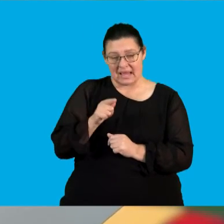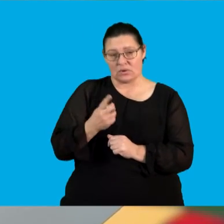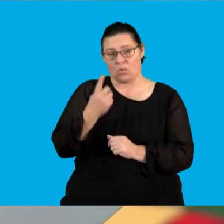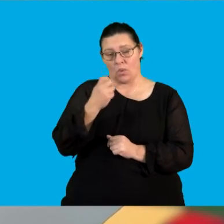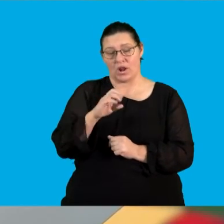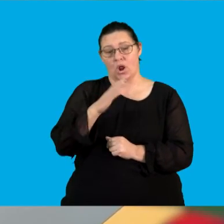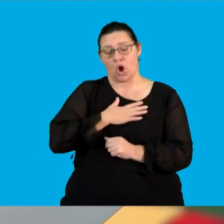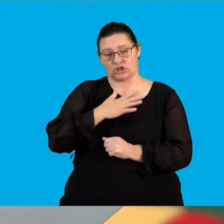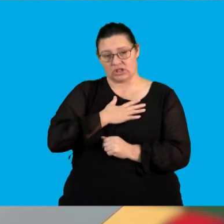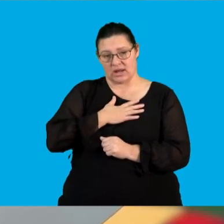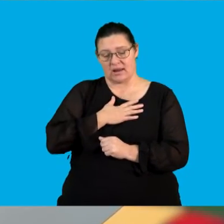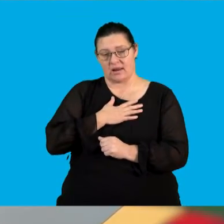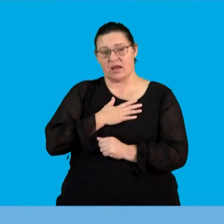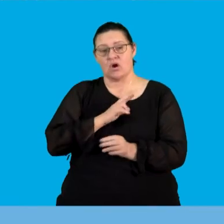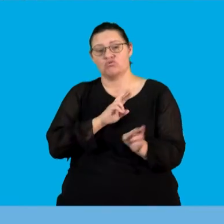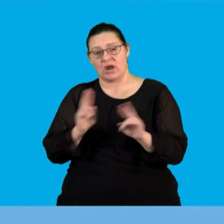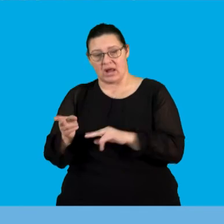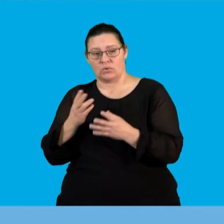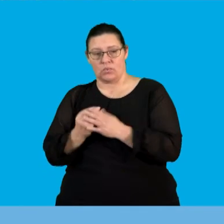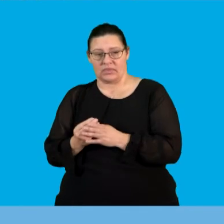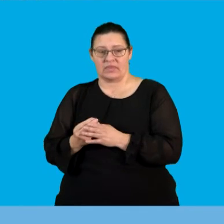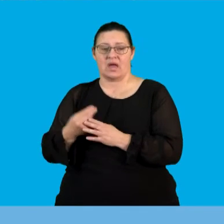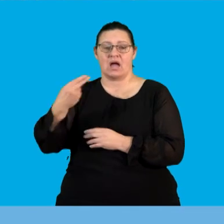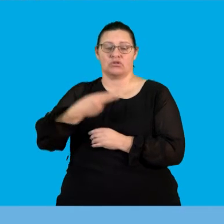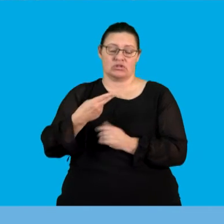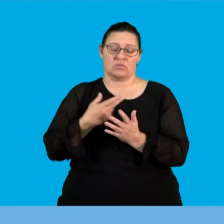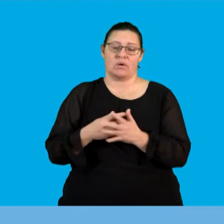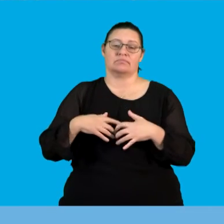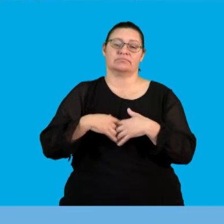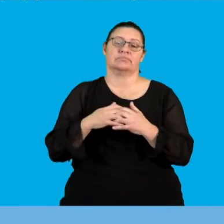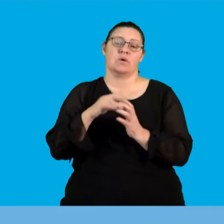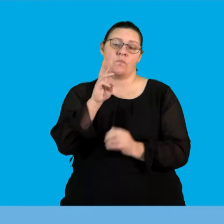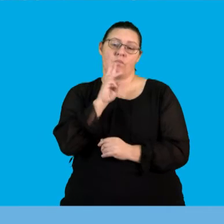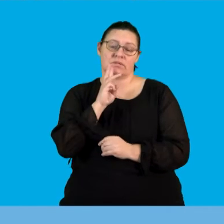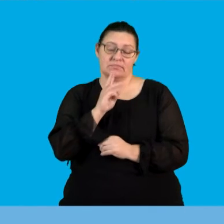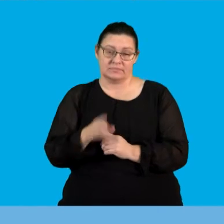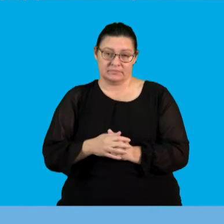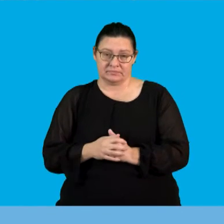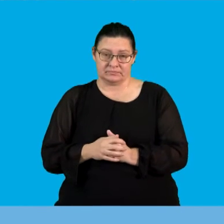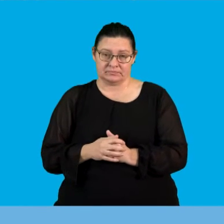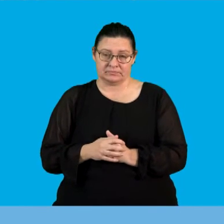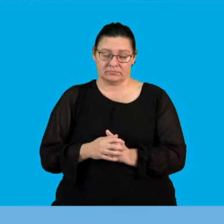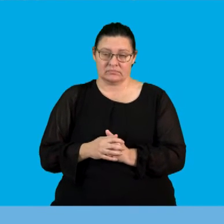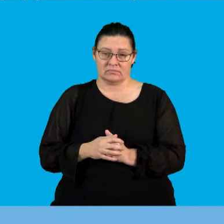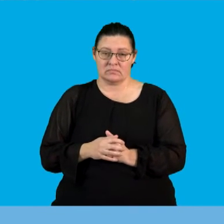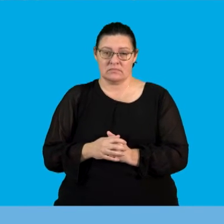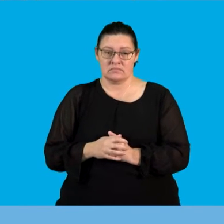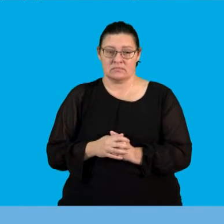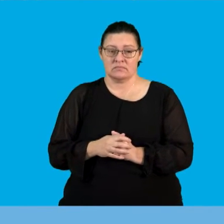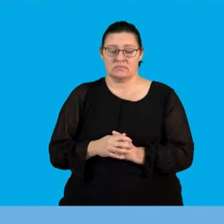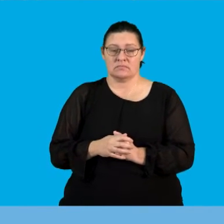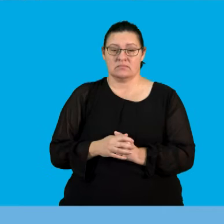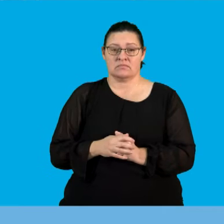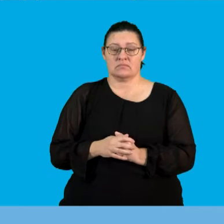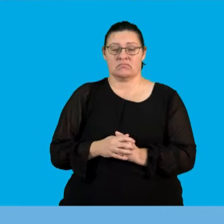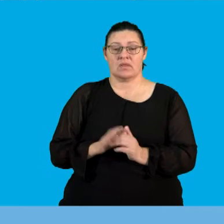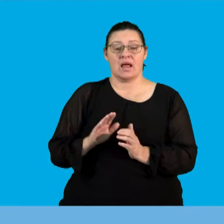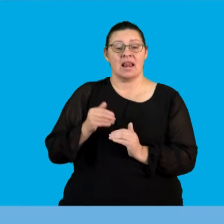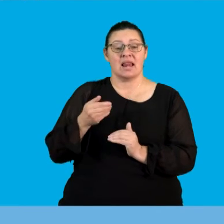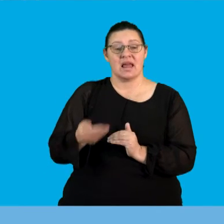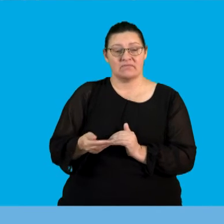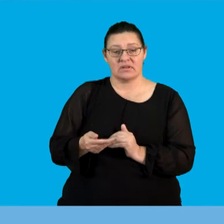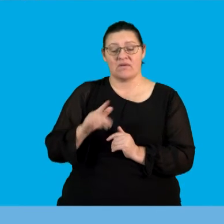one oxygen atom is going to react with the hydrogen to form the water molecule. Furthermore, the